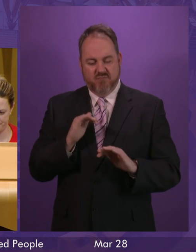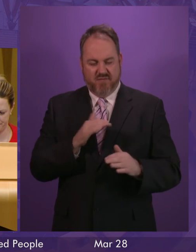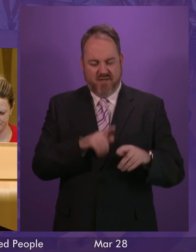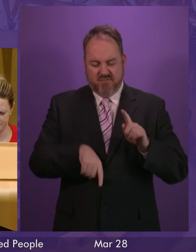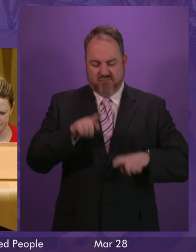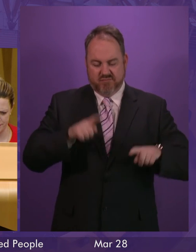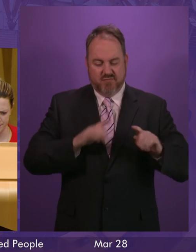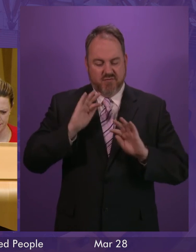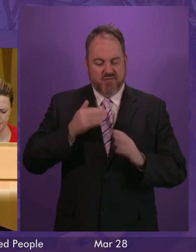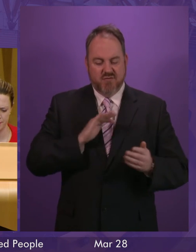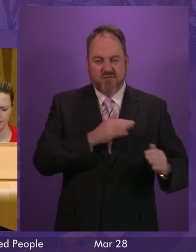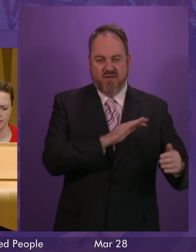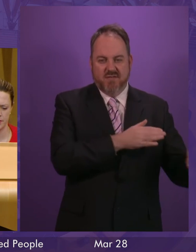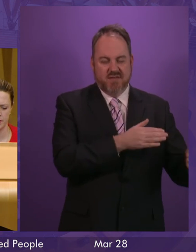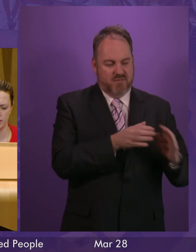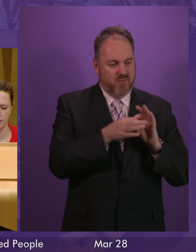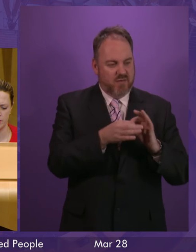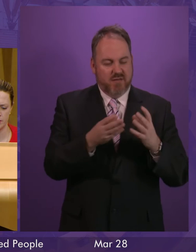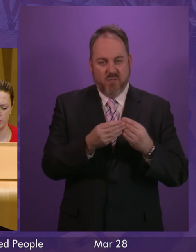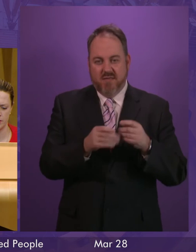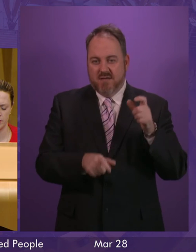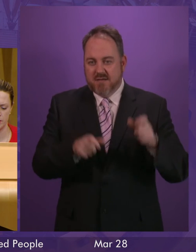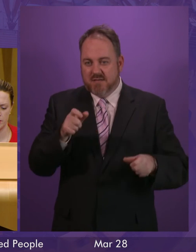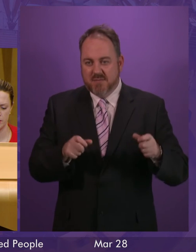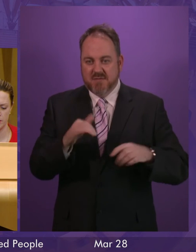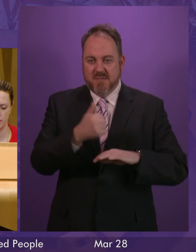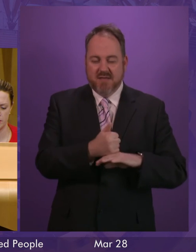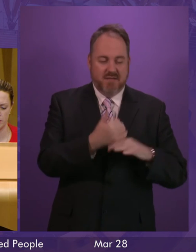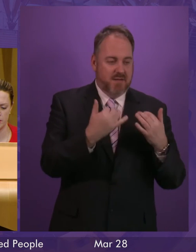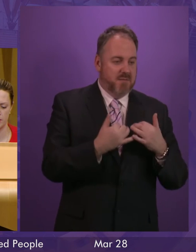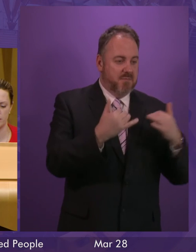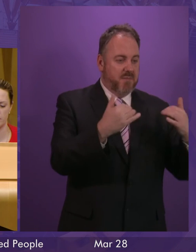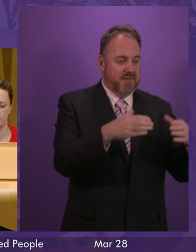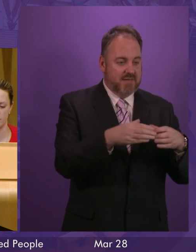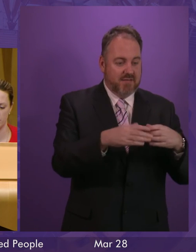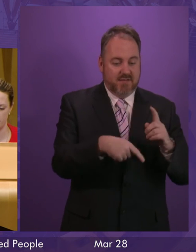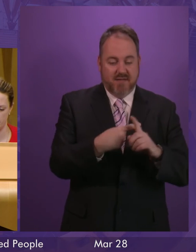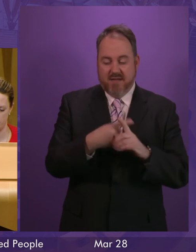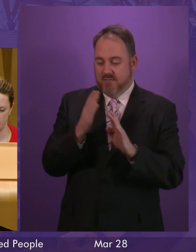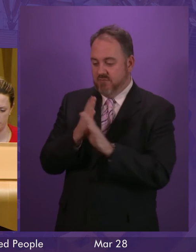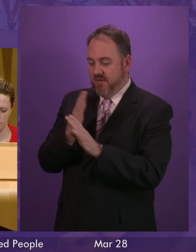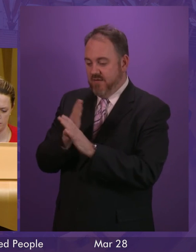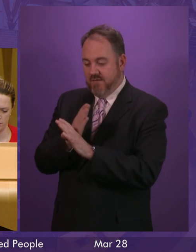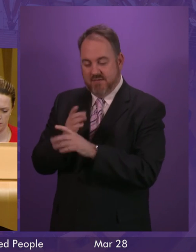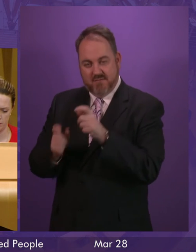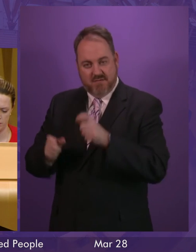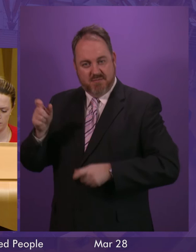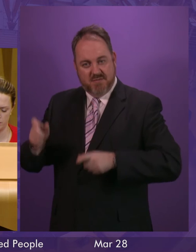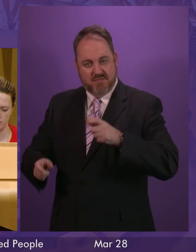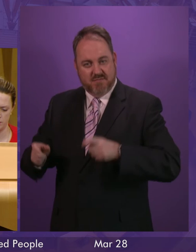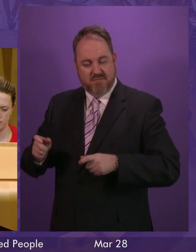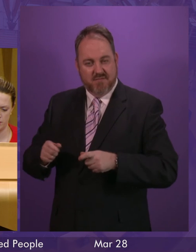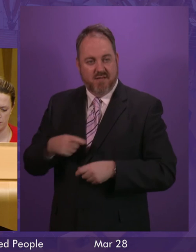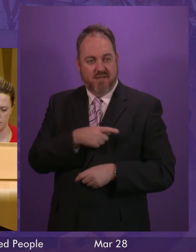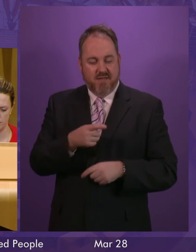marketplace with customers consisting of both public sector organisations as well as private sector organisations. Supporting